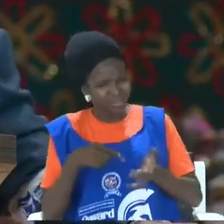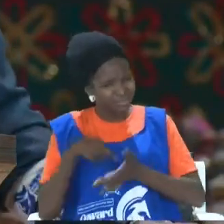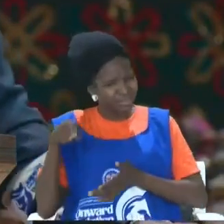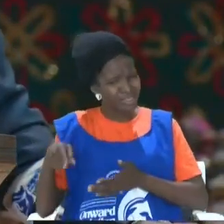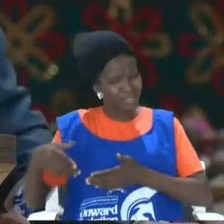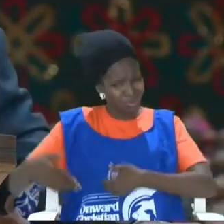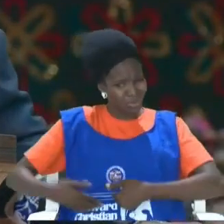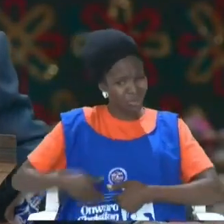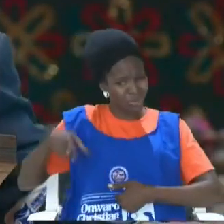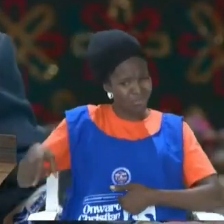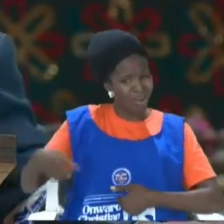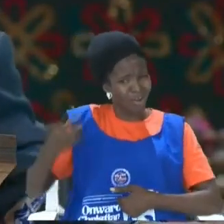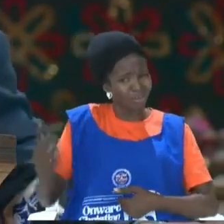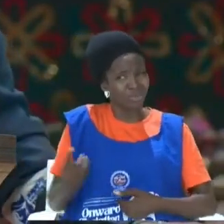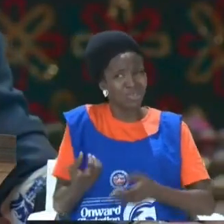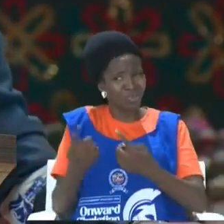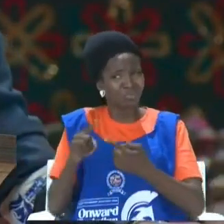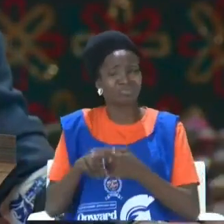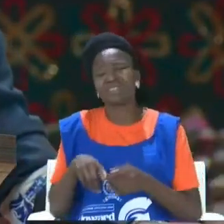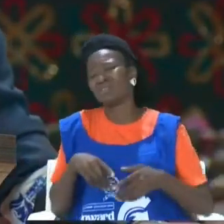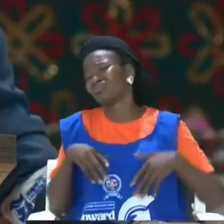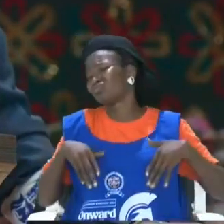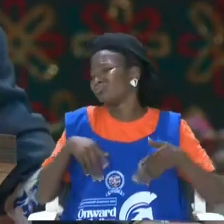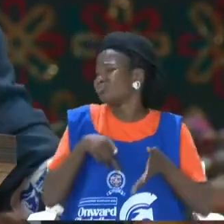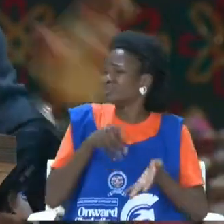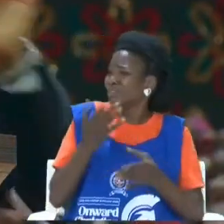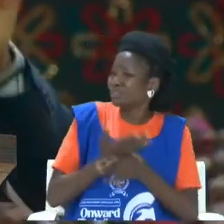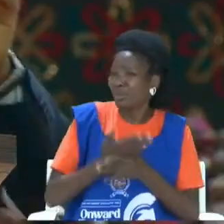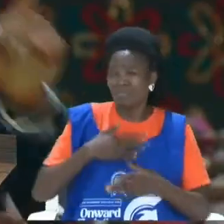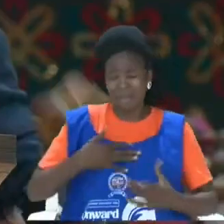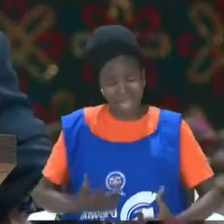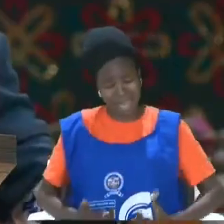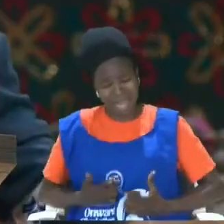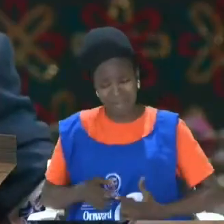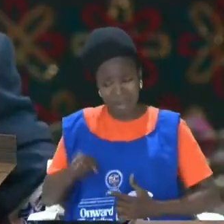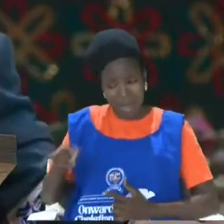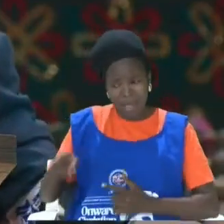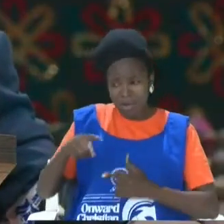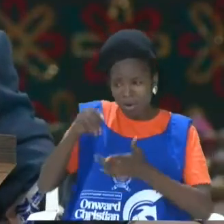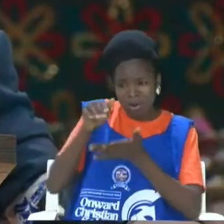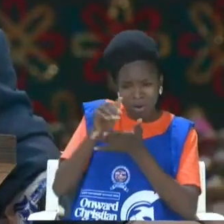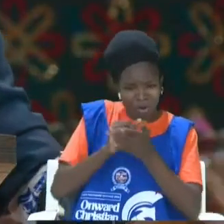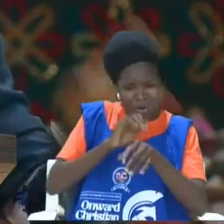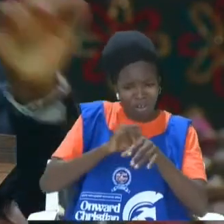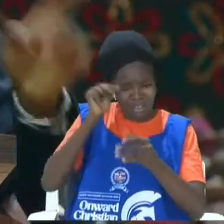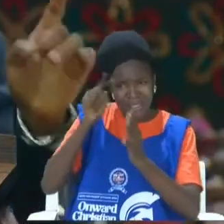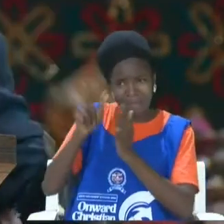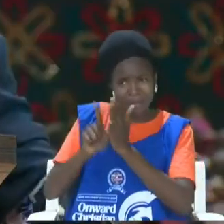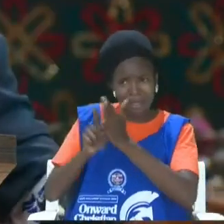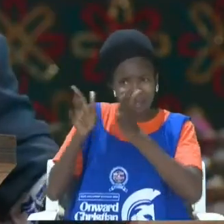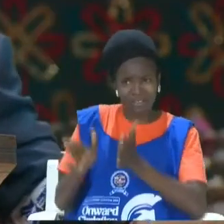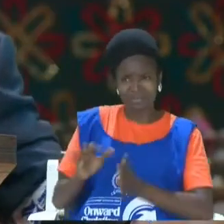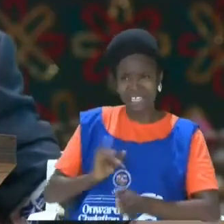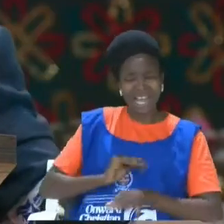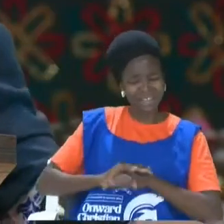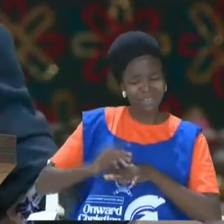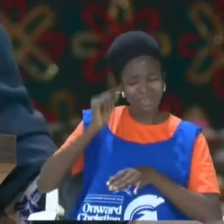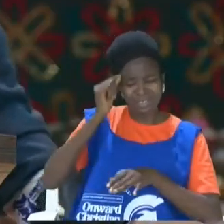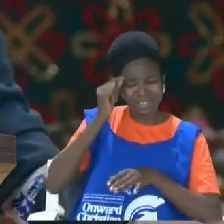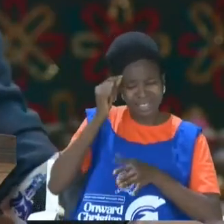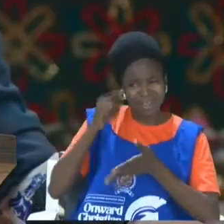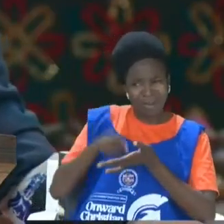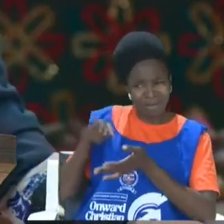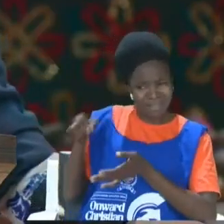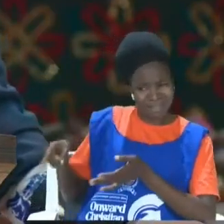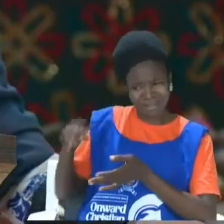man has been coming to pester my life here. And he calls himself a lawyer, but I don't think that he knows what he's